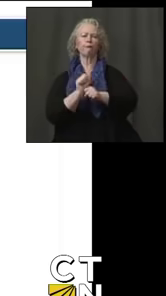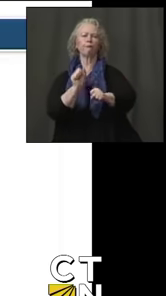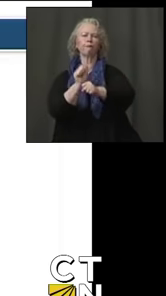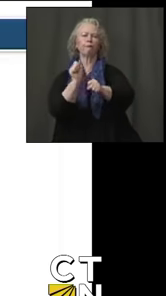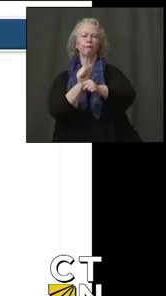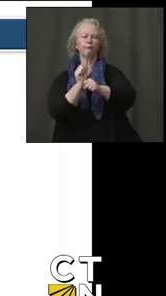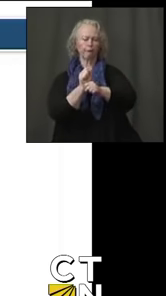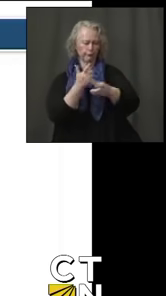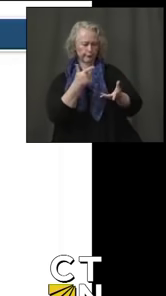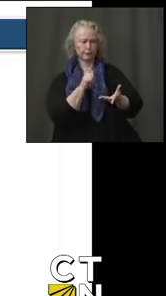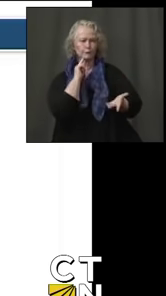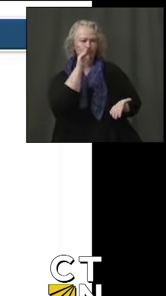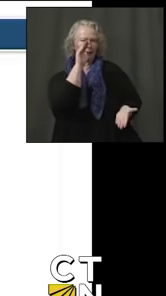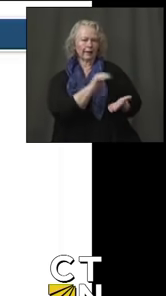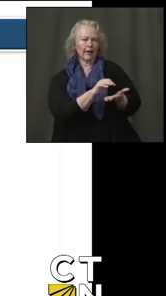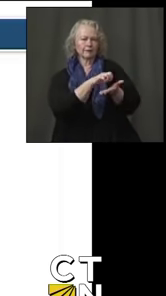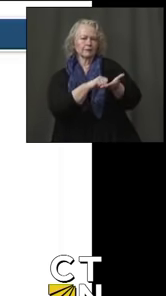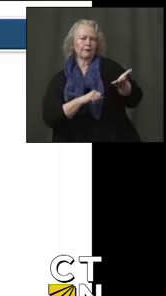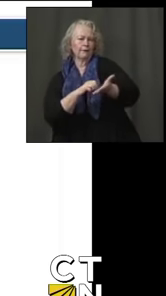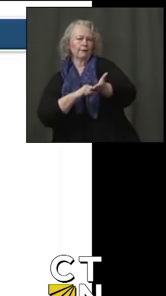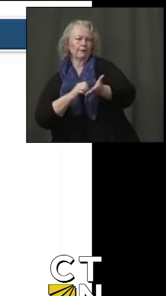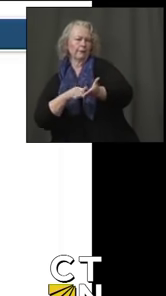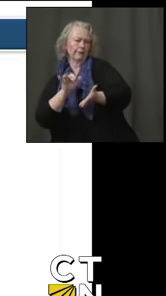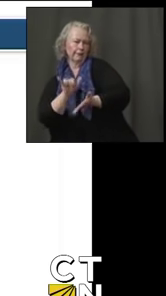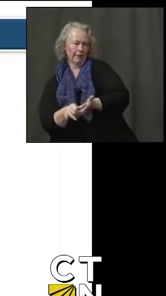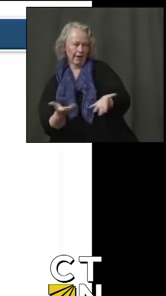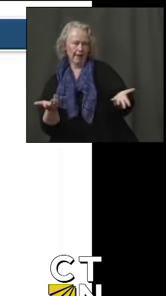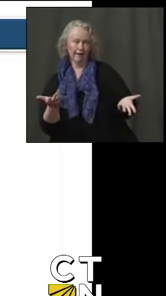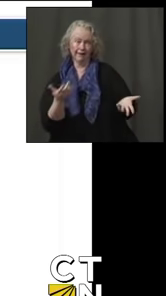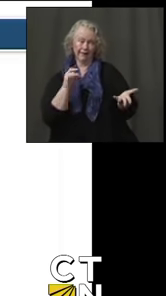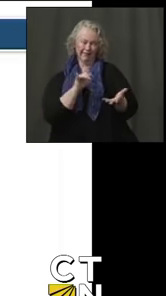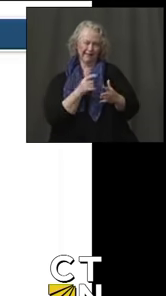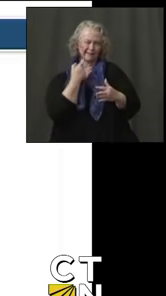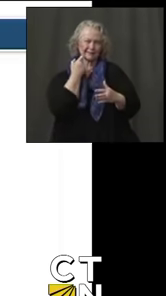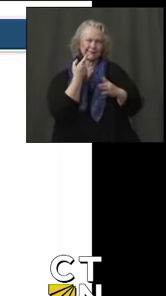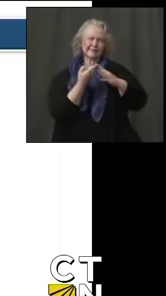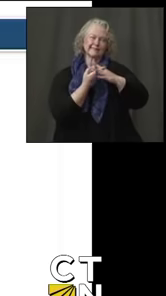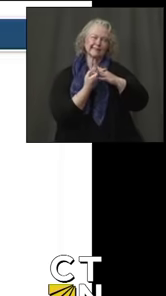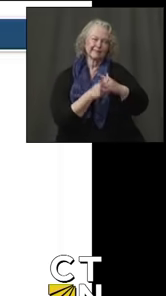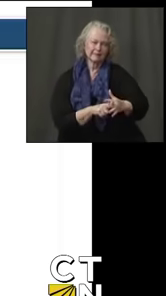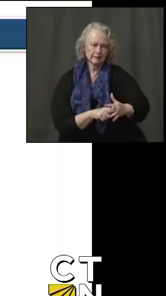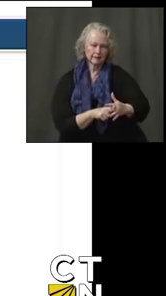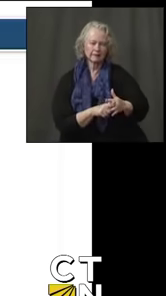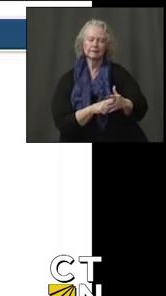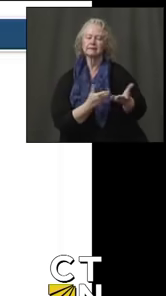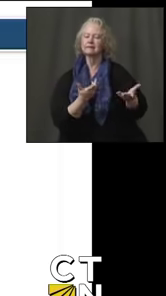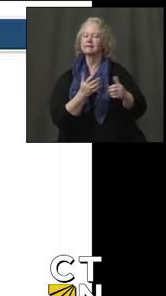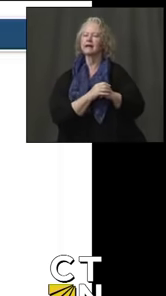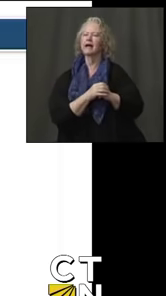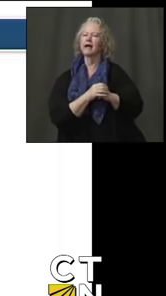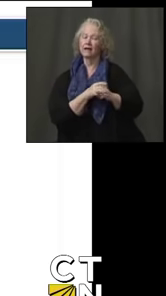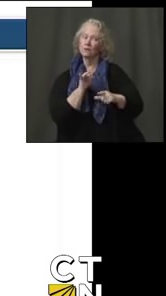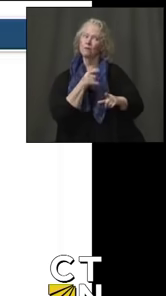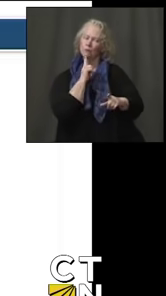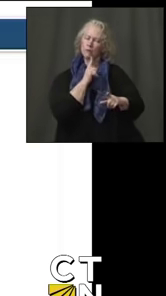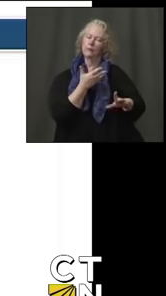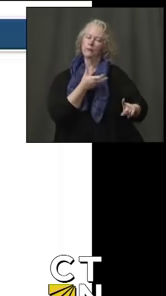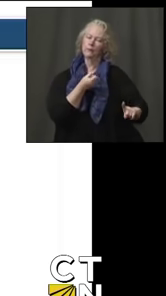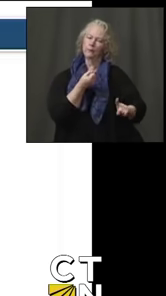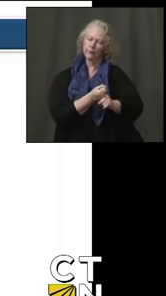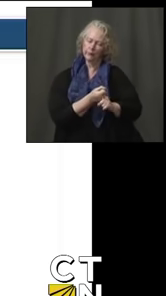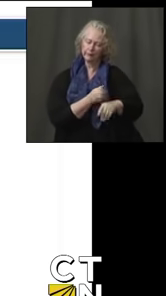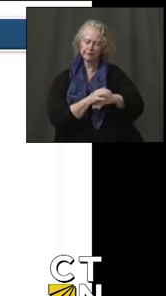in withholding, and obviously we were at the very early stages of our COVID economic impact in the